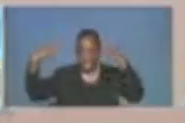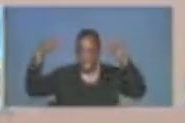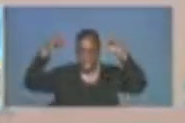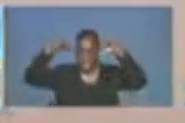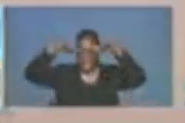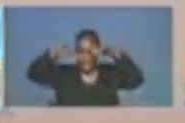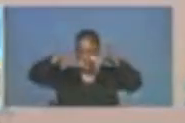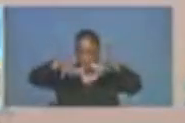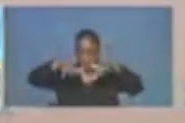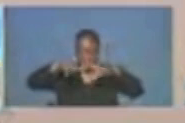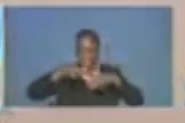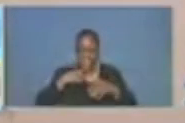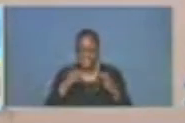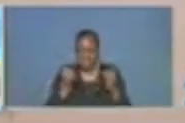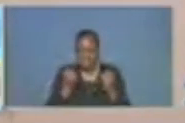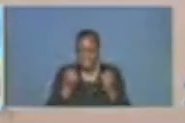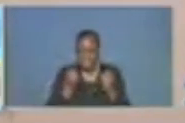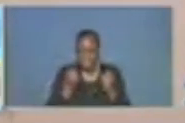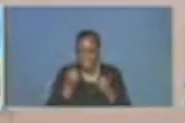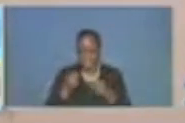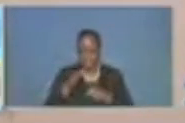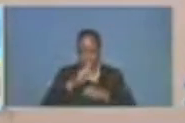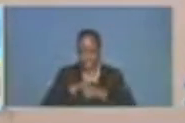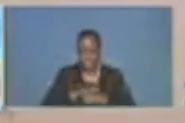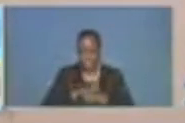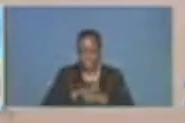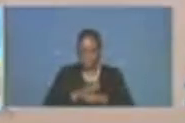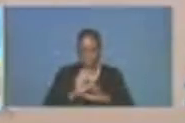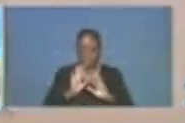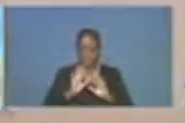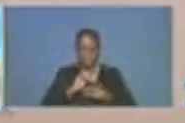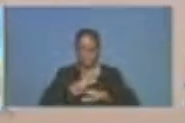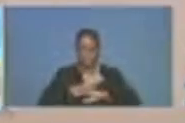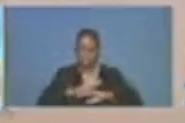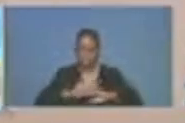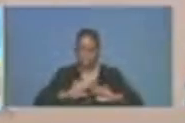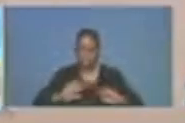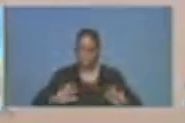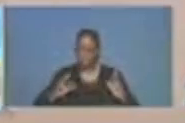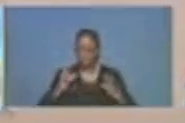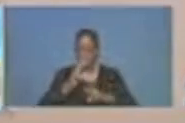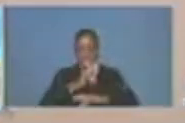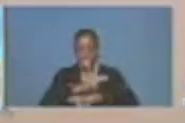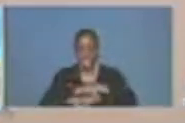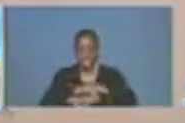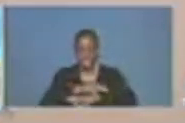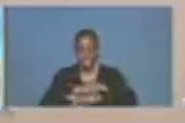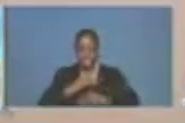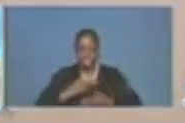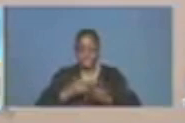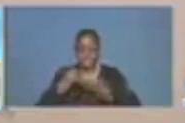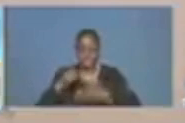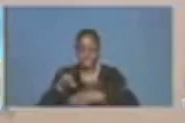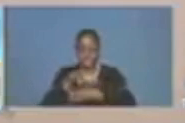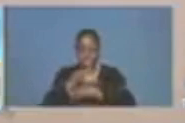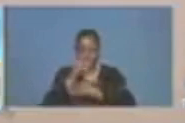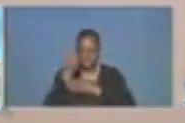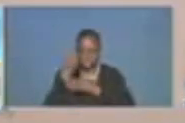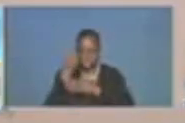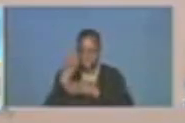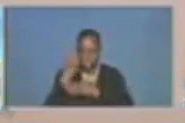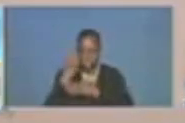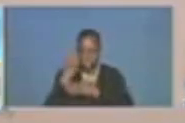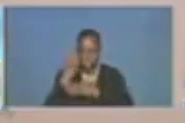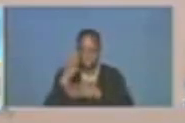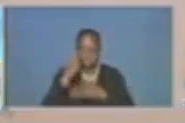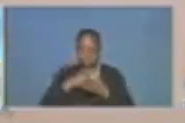on you and you're shaking and your blood pressure's up. No, we want you to be calm. We want you to be relaxed so we can help you get to where you need to be. And you could express to us